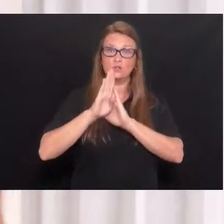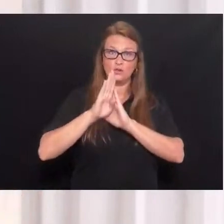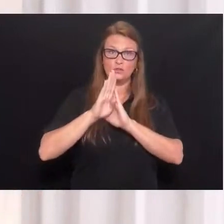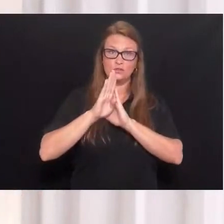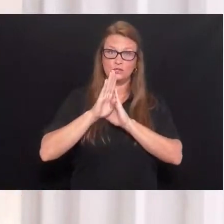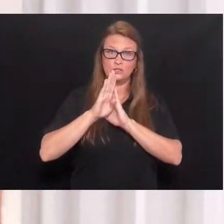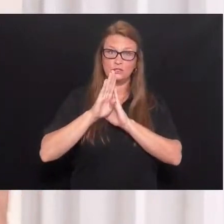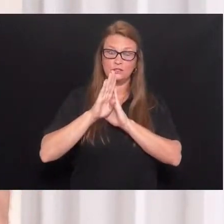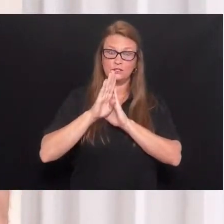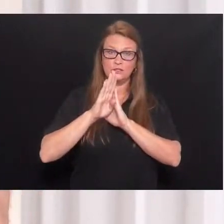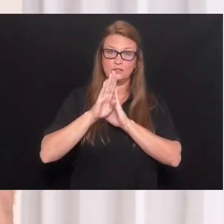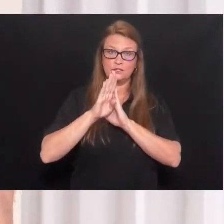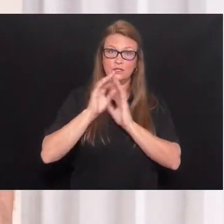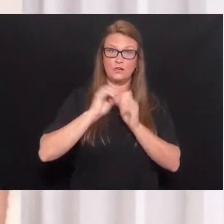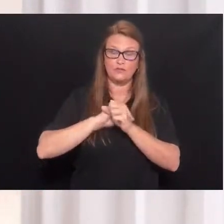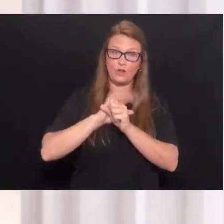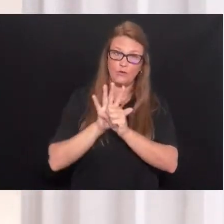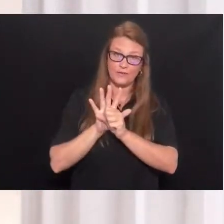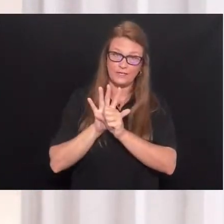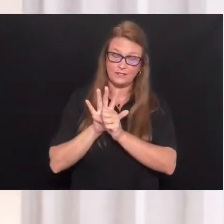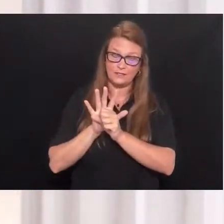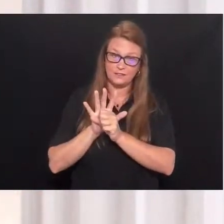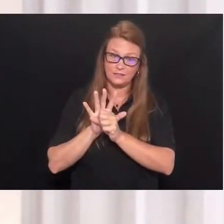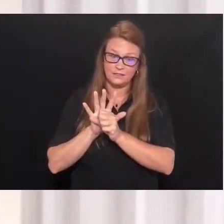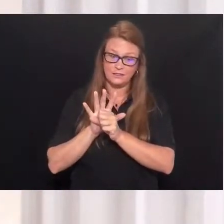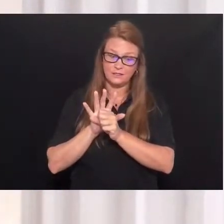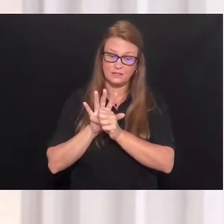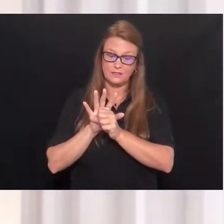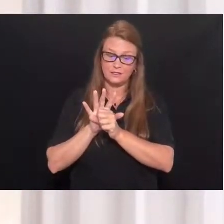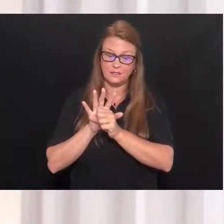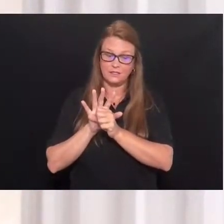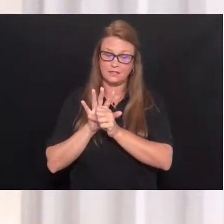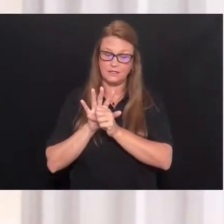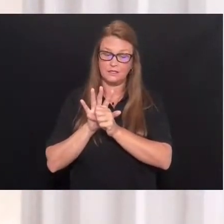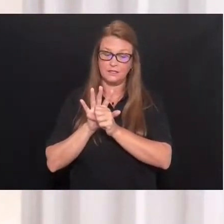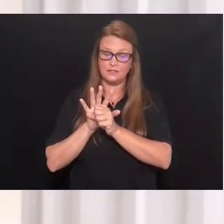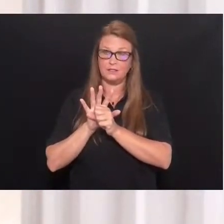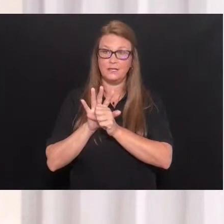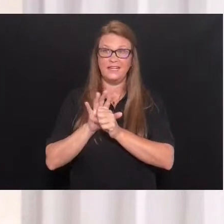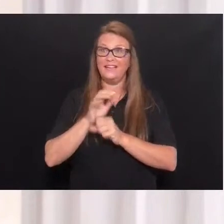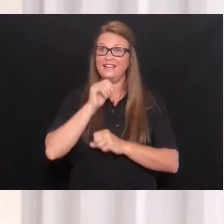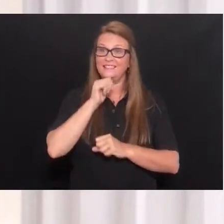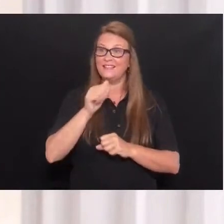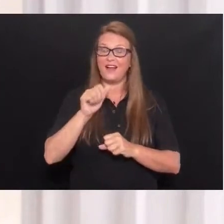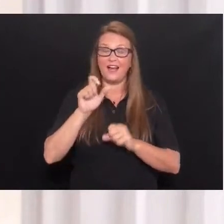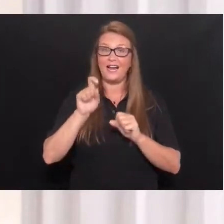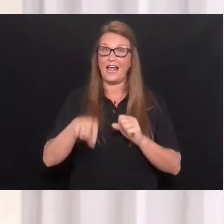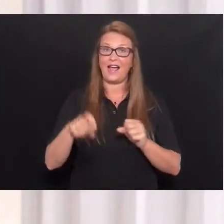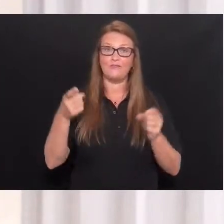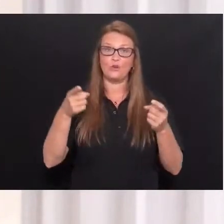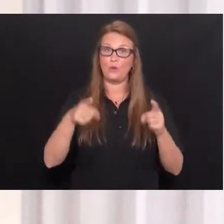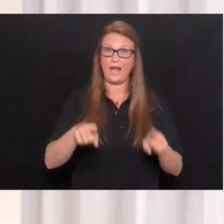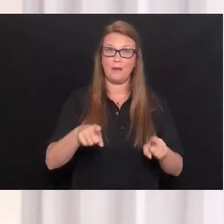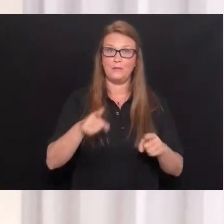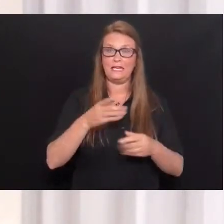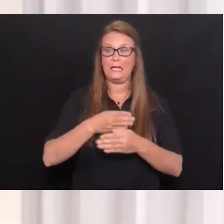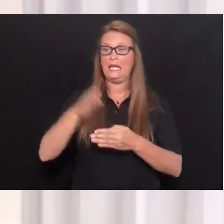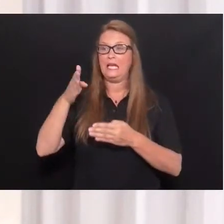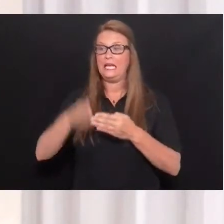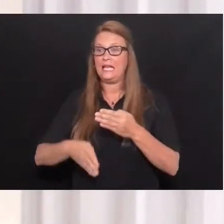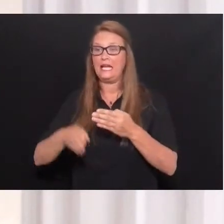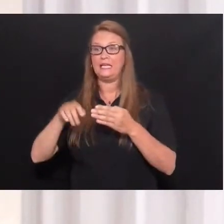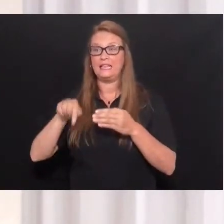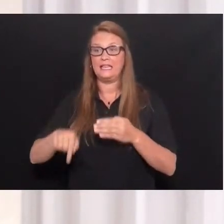Now get this. It says, it didn't have to happen. Let's end it now.